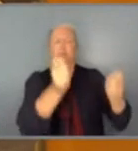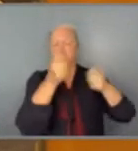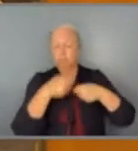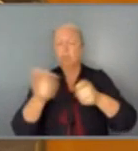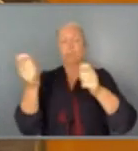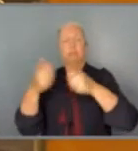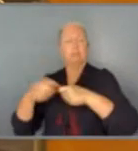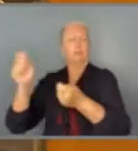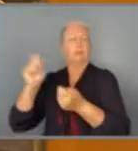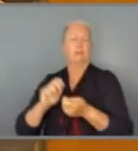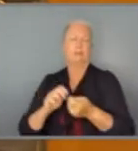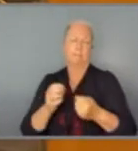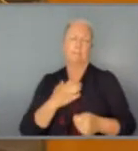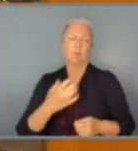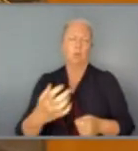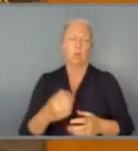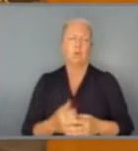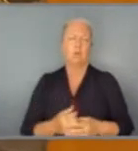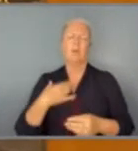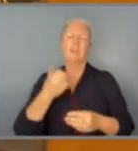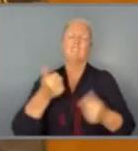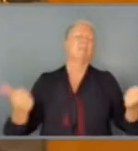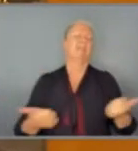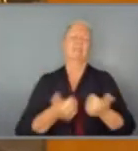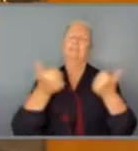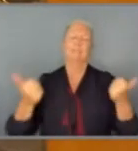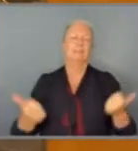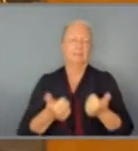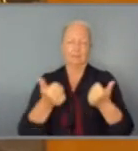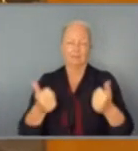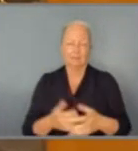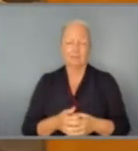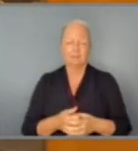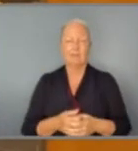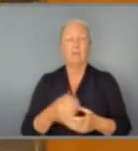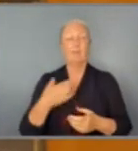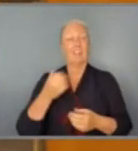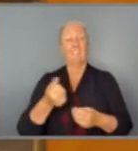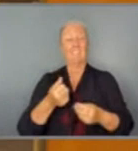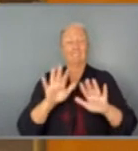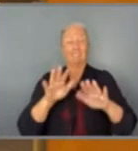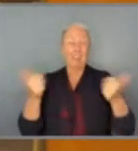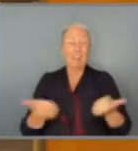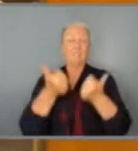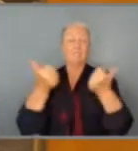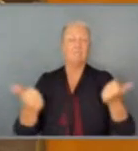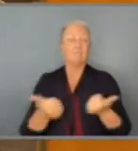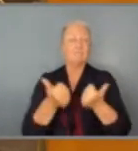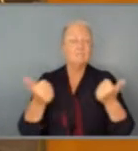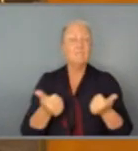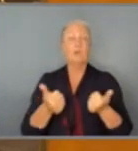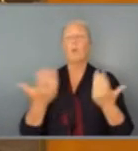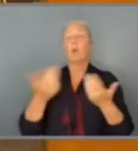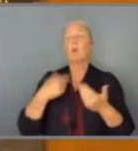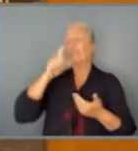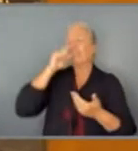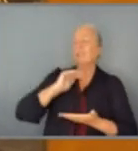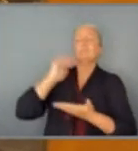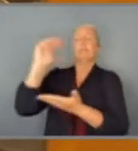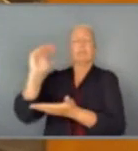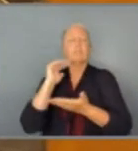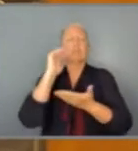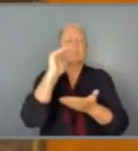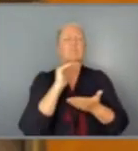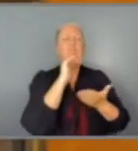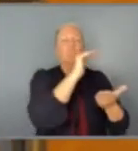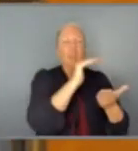not a challenge here. We currently have enough mRNA vaccines in the country and in the distribution system to meet the full demand